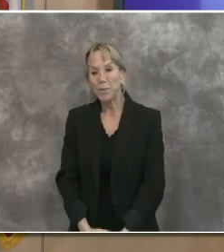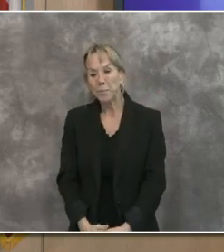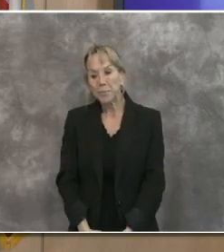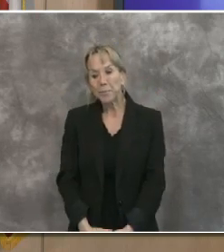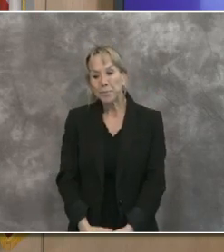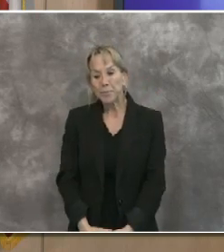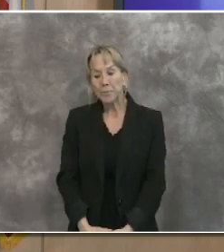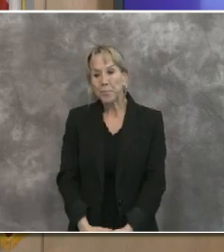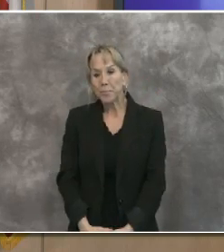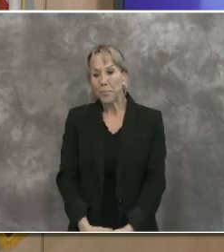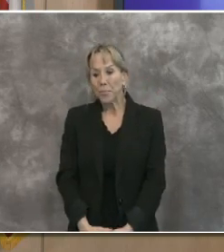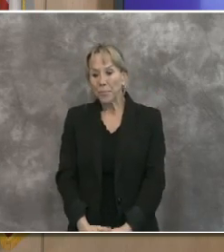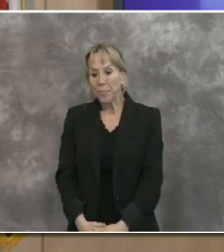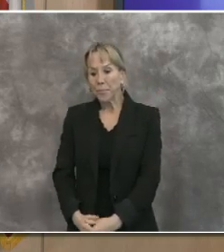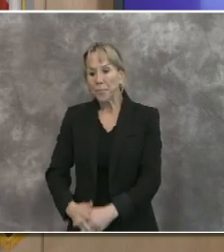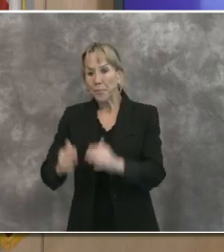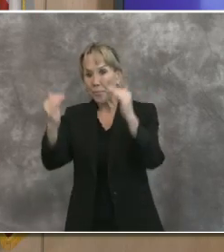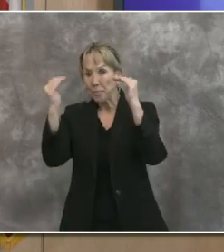Okay, next question.